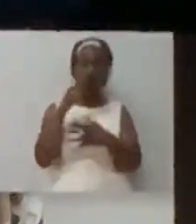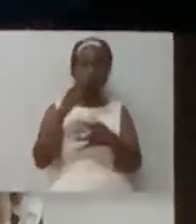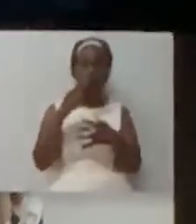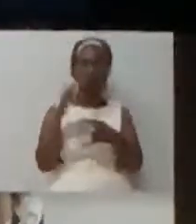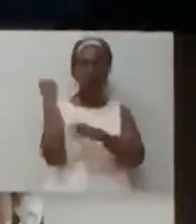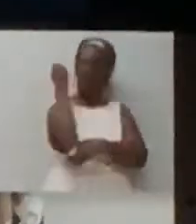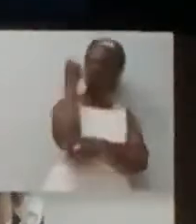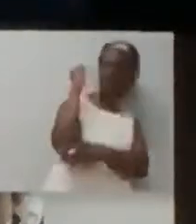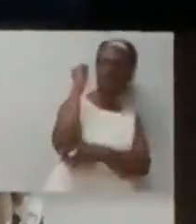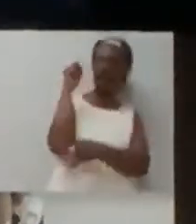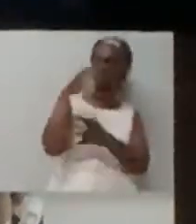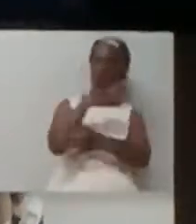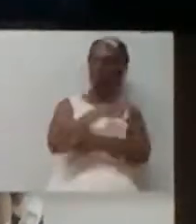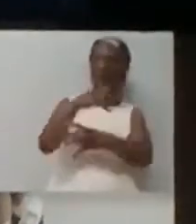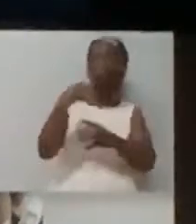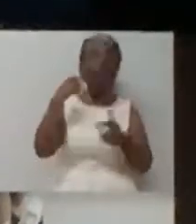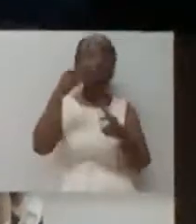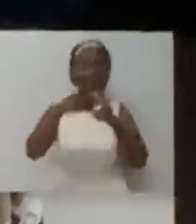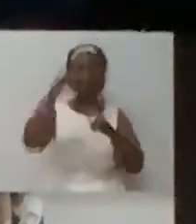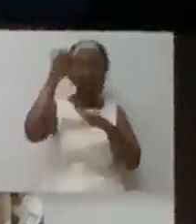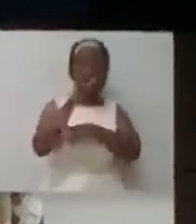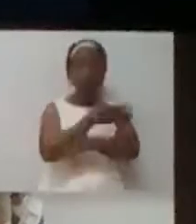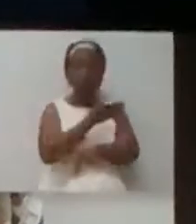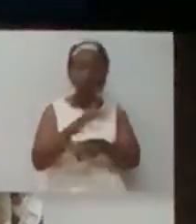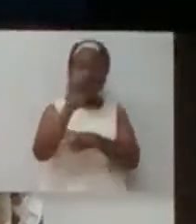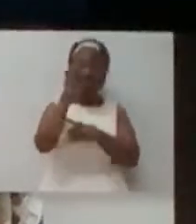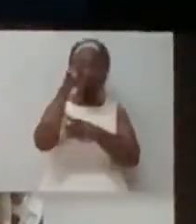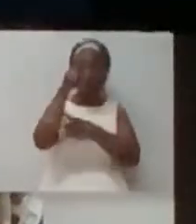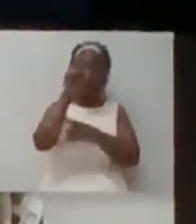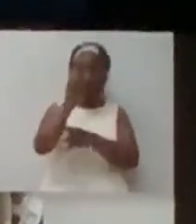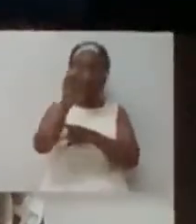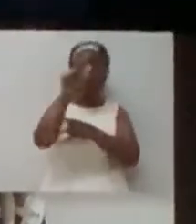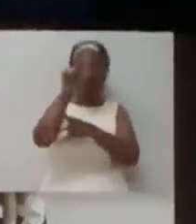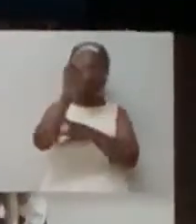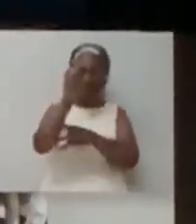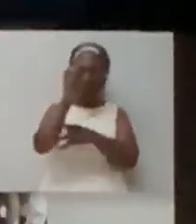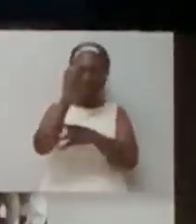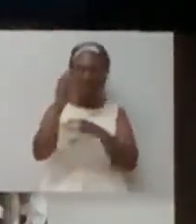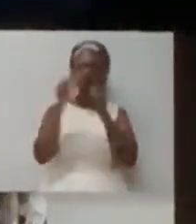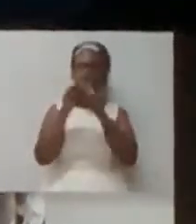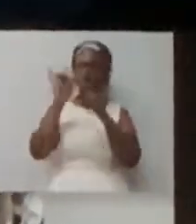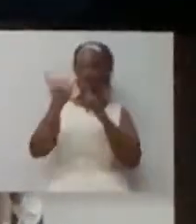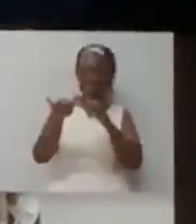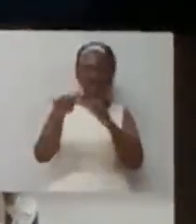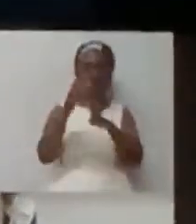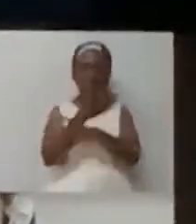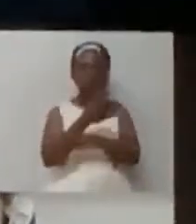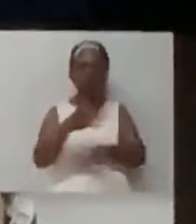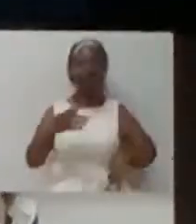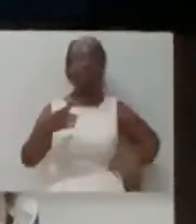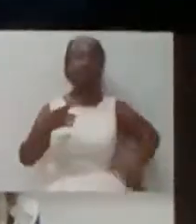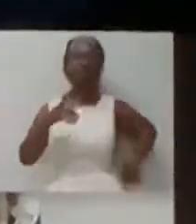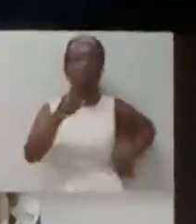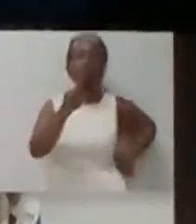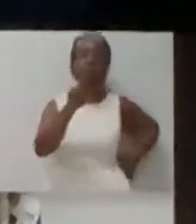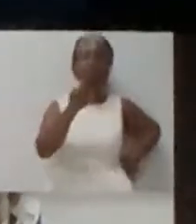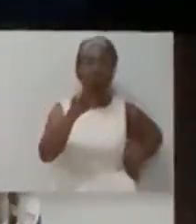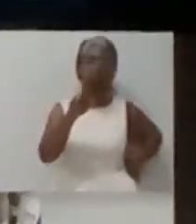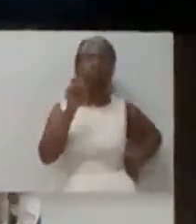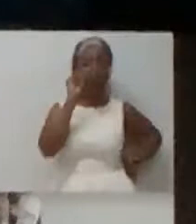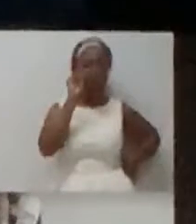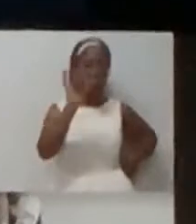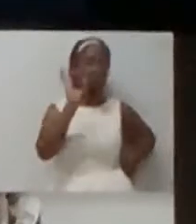Enemy. I immediately recalled Spike Lee's Do the Right Thing, a movie that features this song prominently. All right, I'm onto